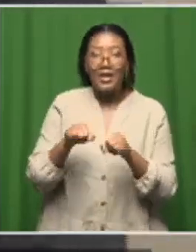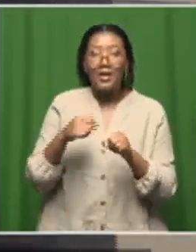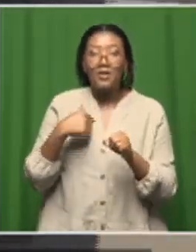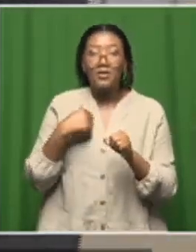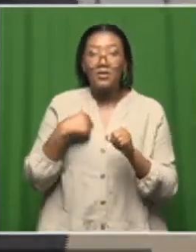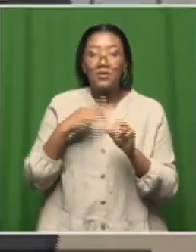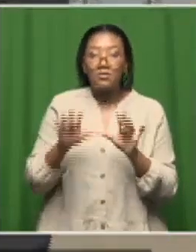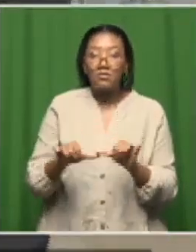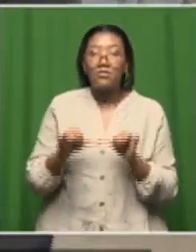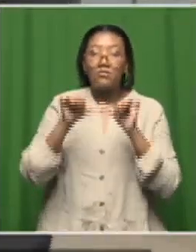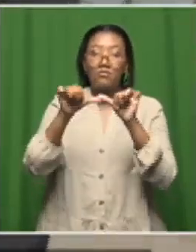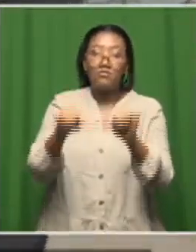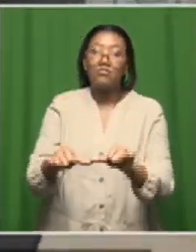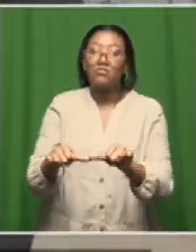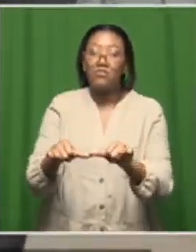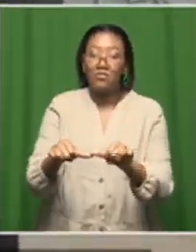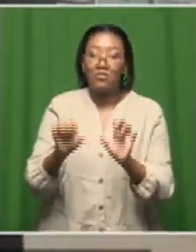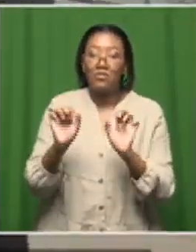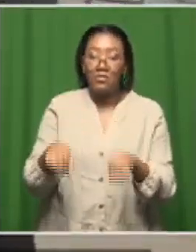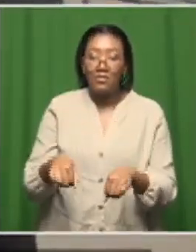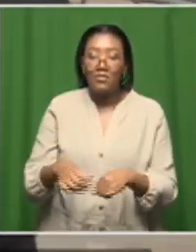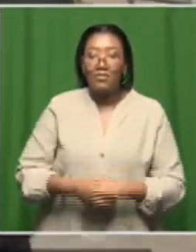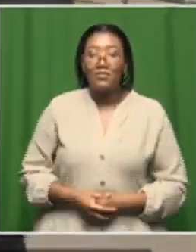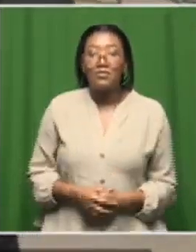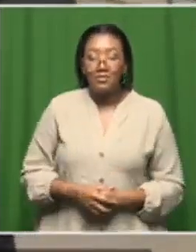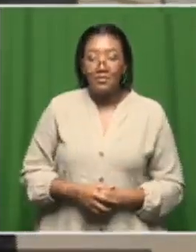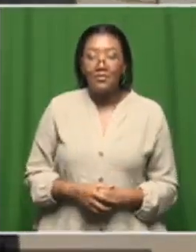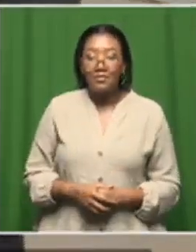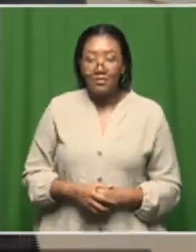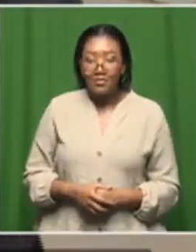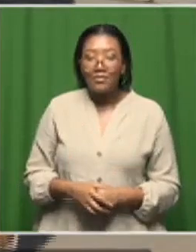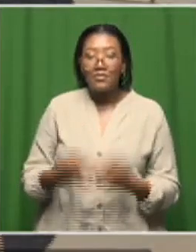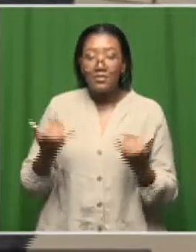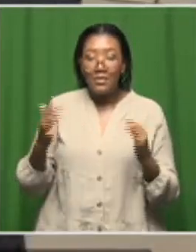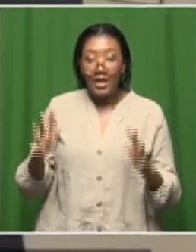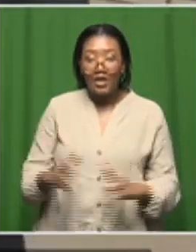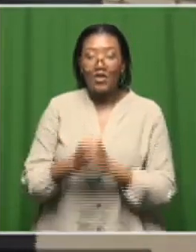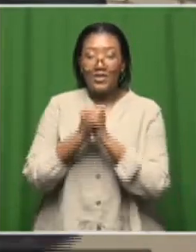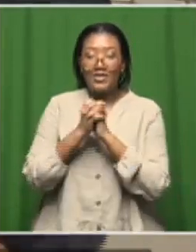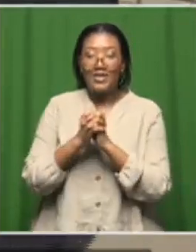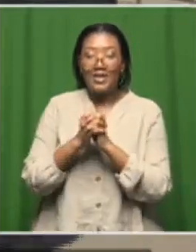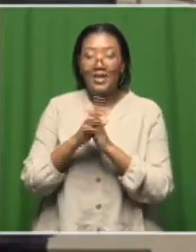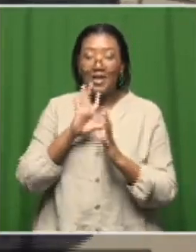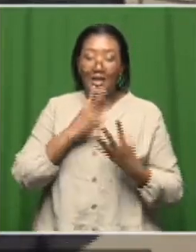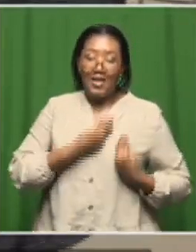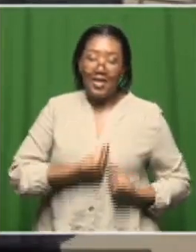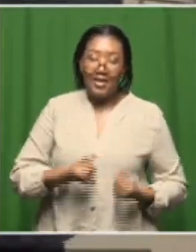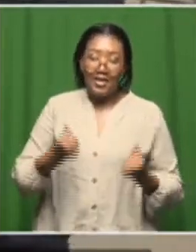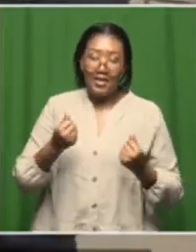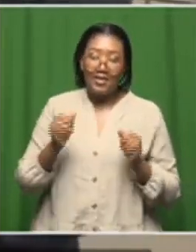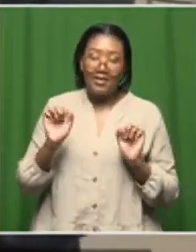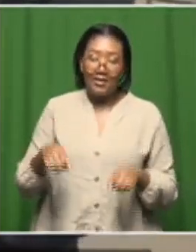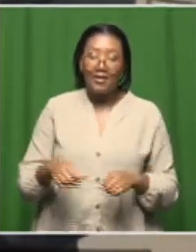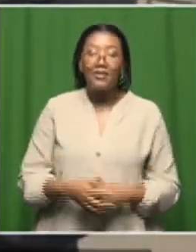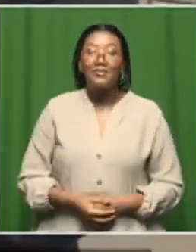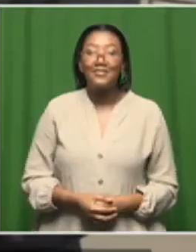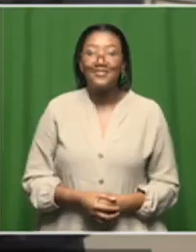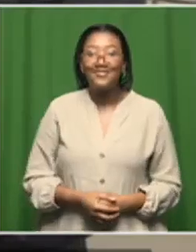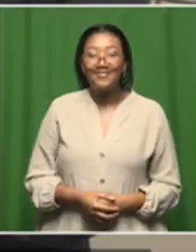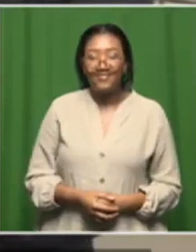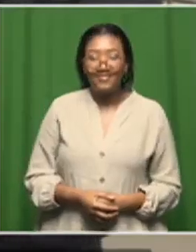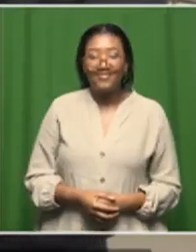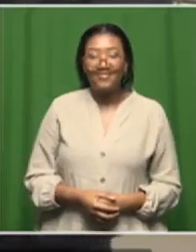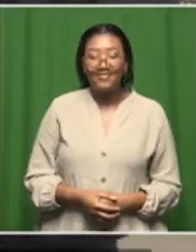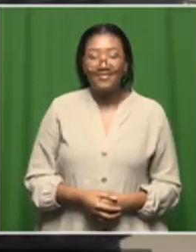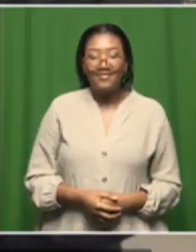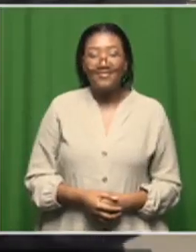in the form of unity, in a form of reconciliation, in a form of healing the divisions of the past. Let's leave it right